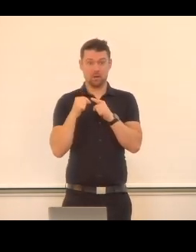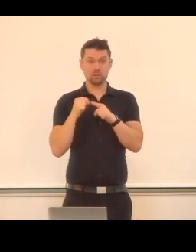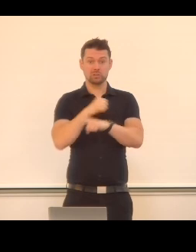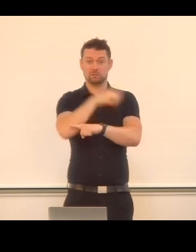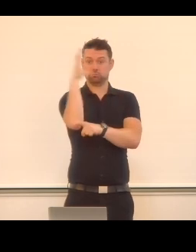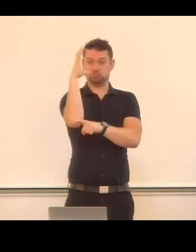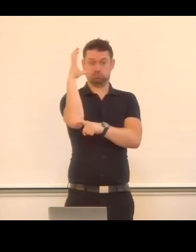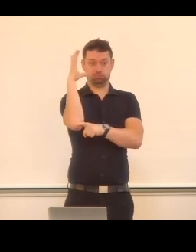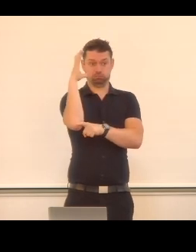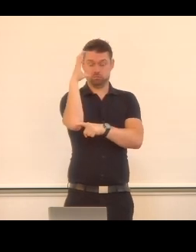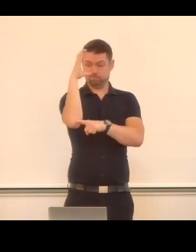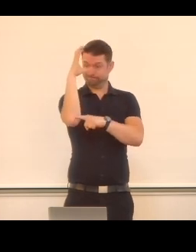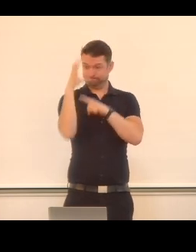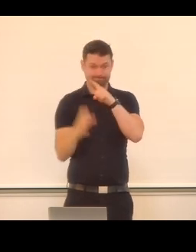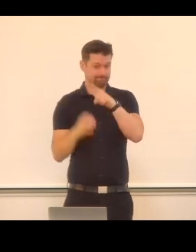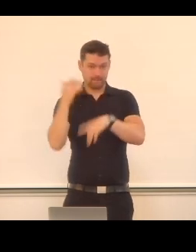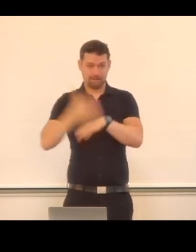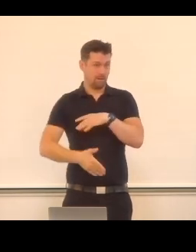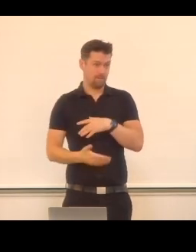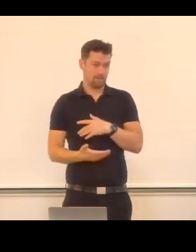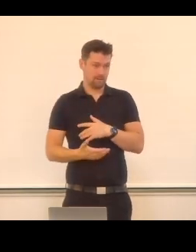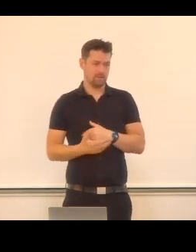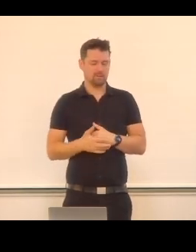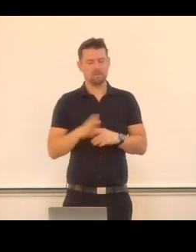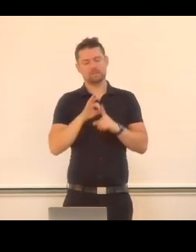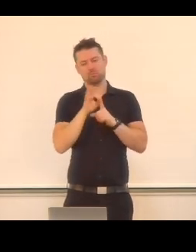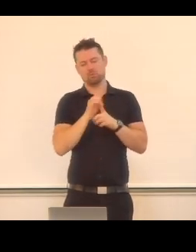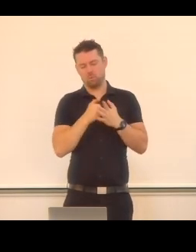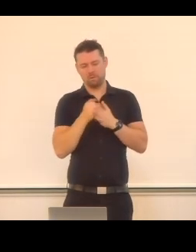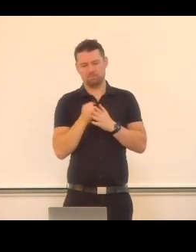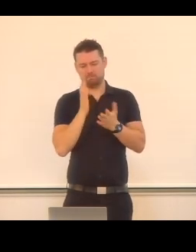sets. It's always sunlight, and the temperature is always about 32 degrees.